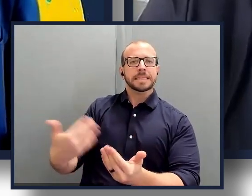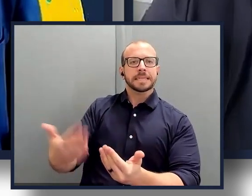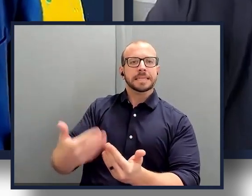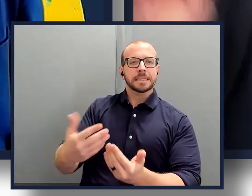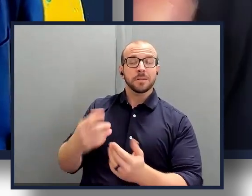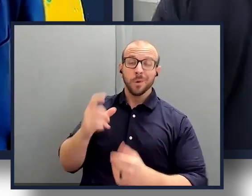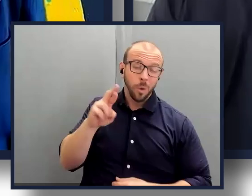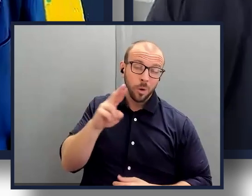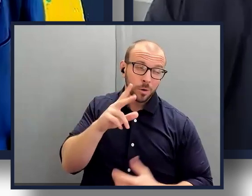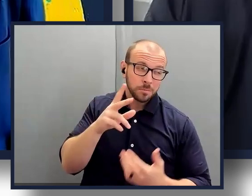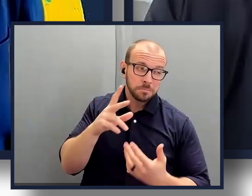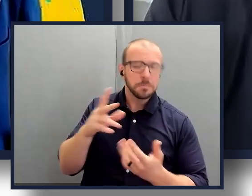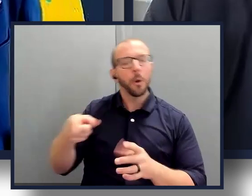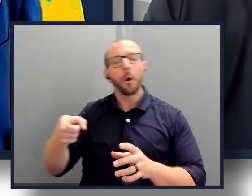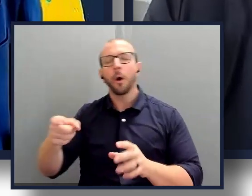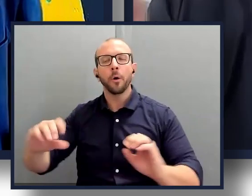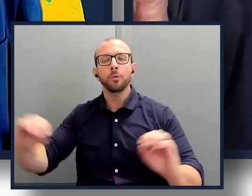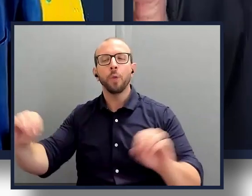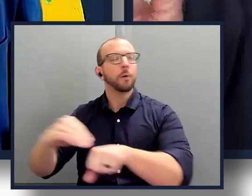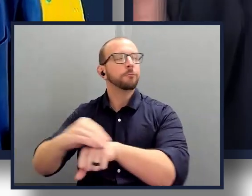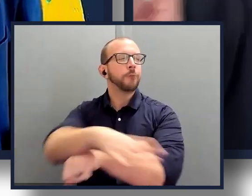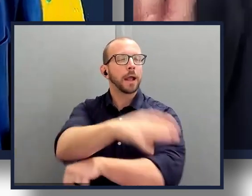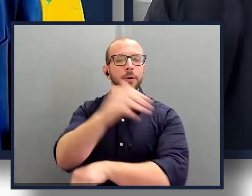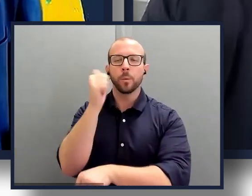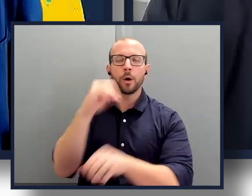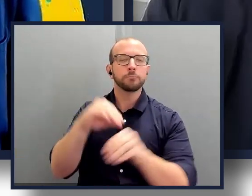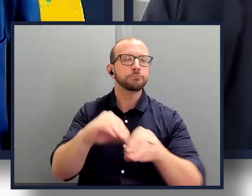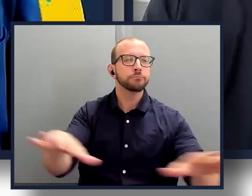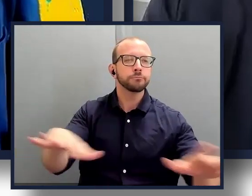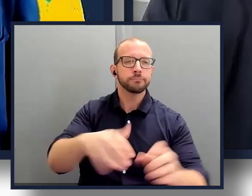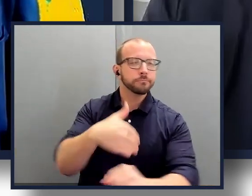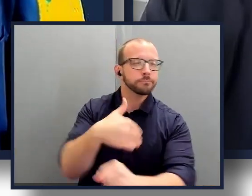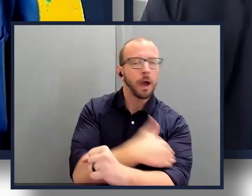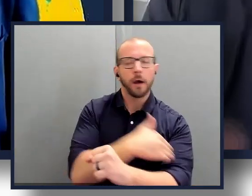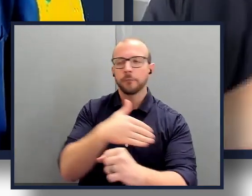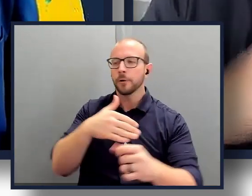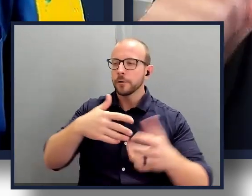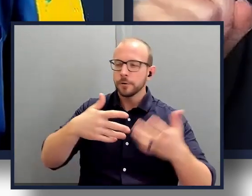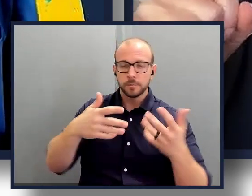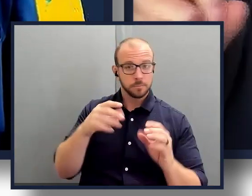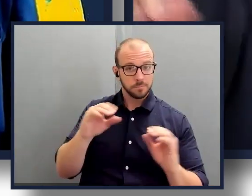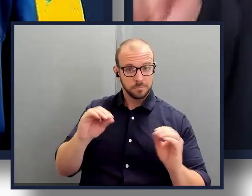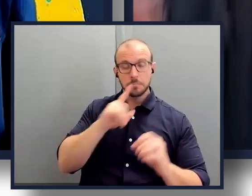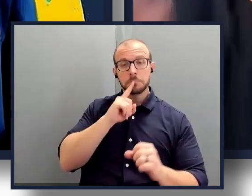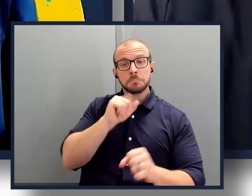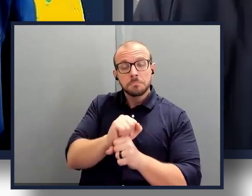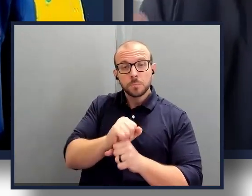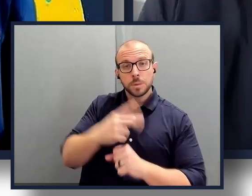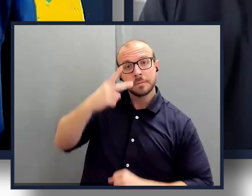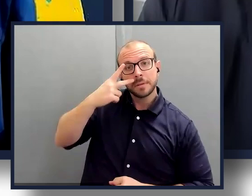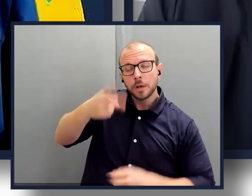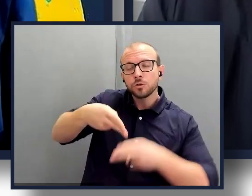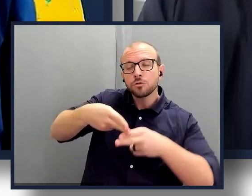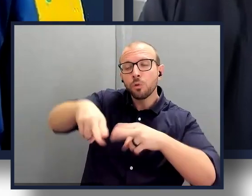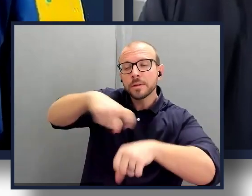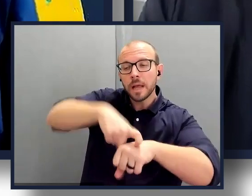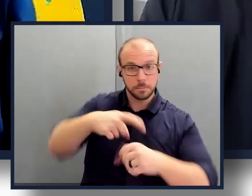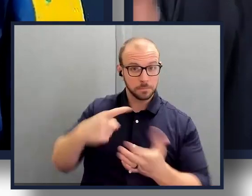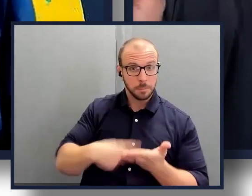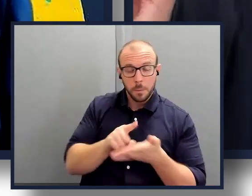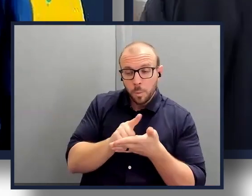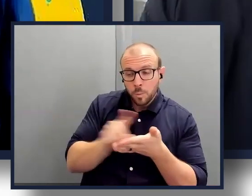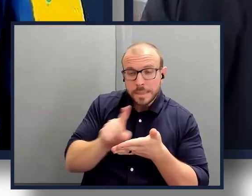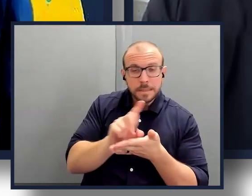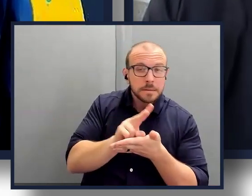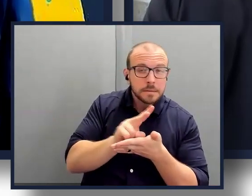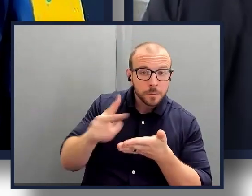effect. And what we saw was that in a shockingly short period of time, weeks in some cases,